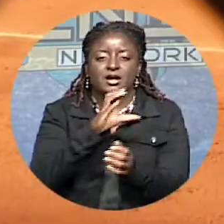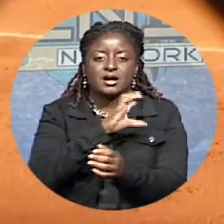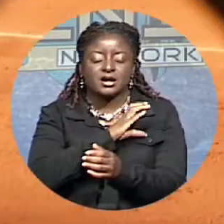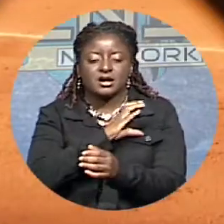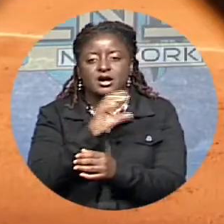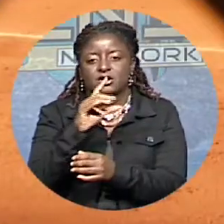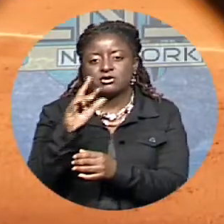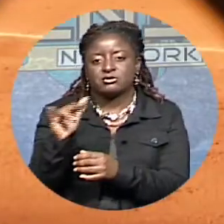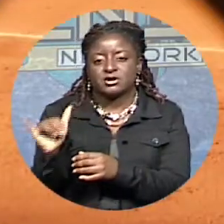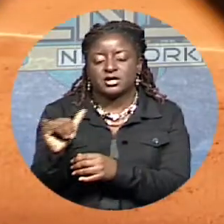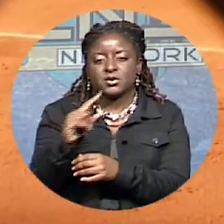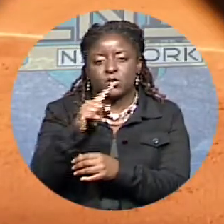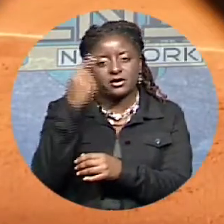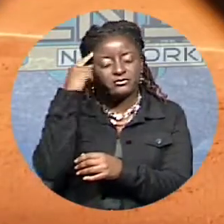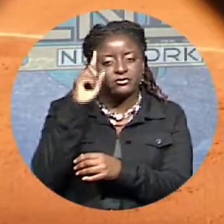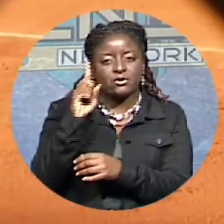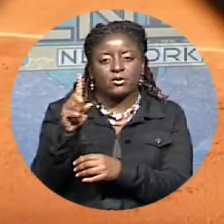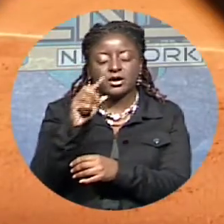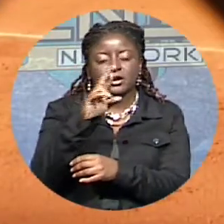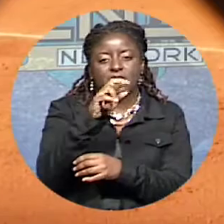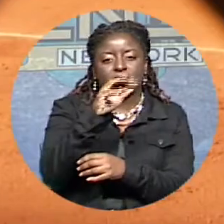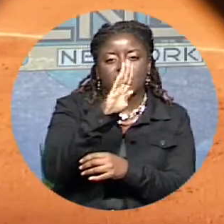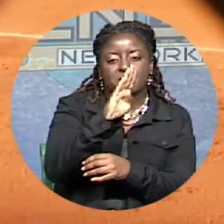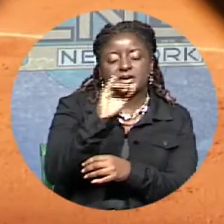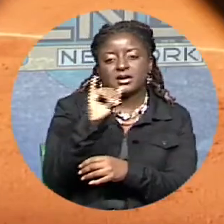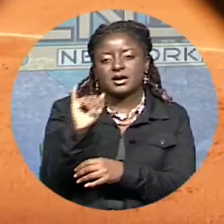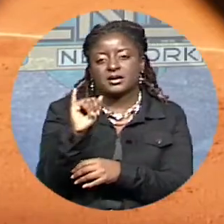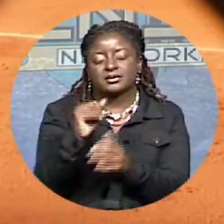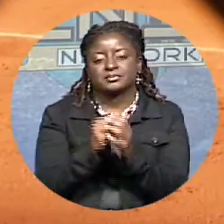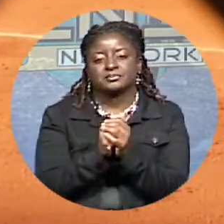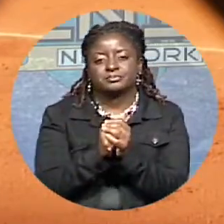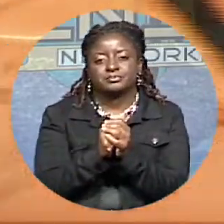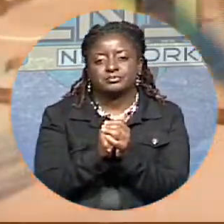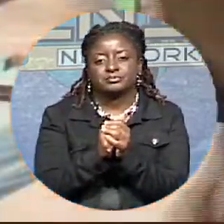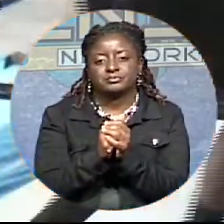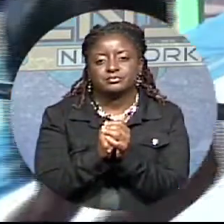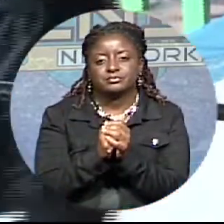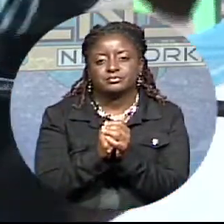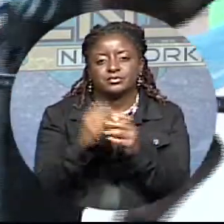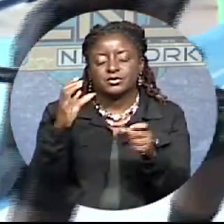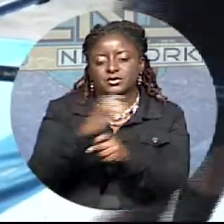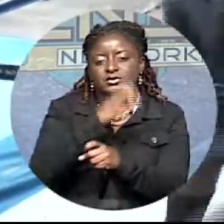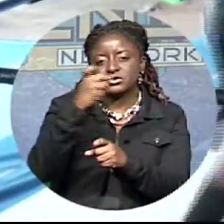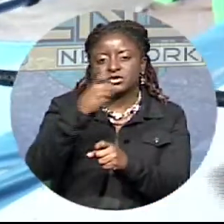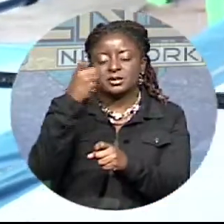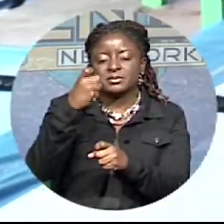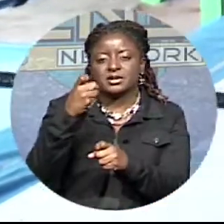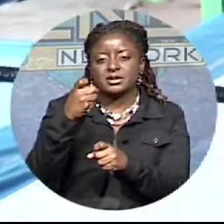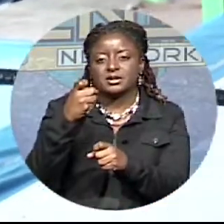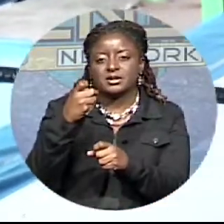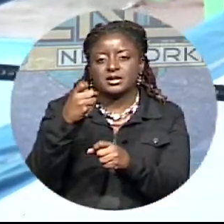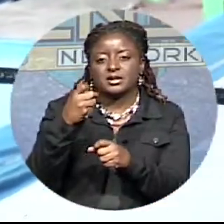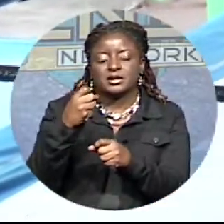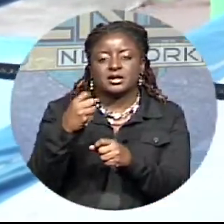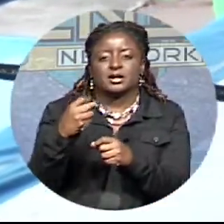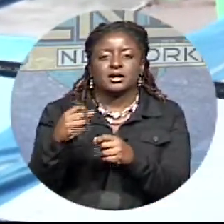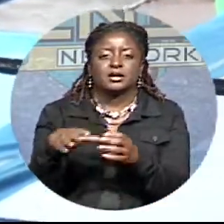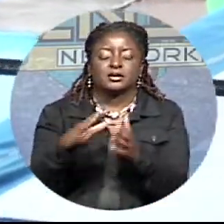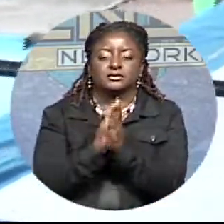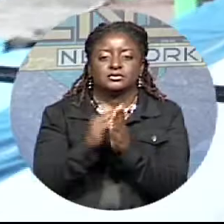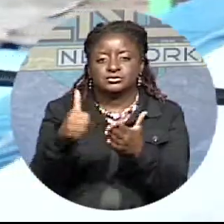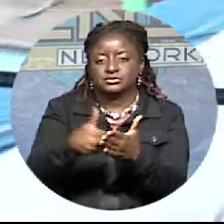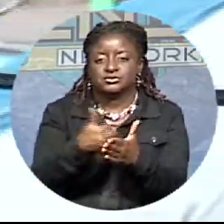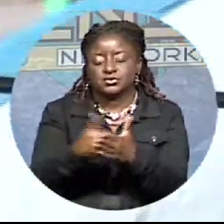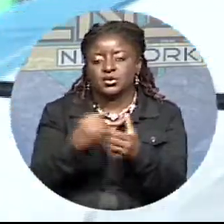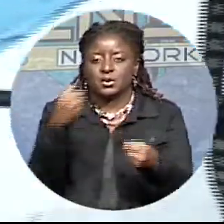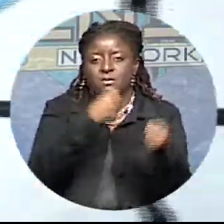she was 1 for 1 with an RBI and a run scored. Well, the Champion Amateur Boxing Club hosting its 18th annual